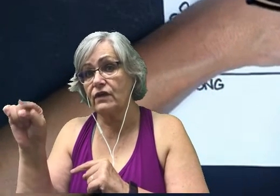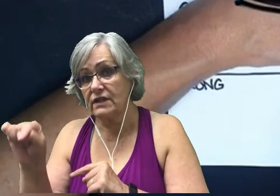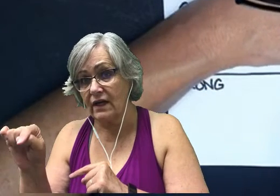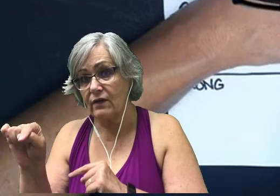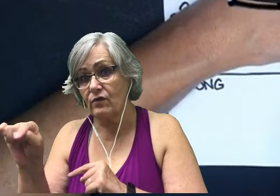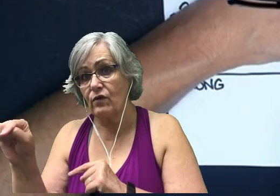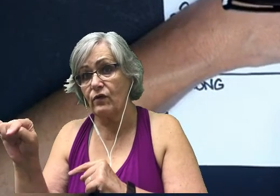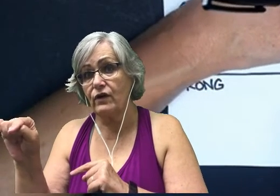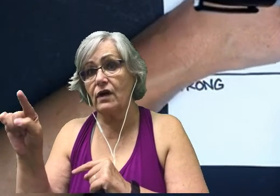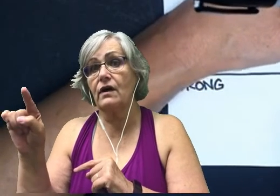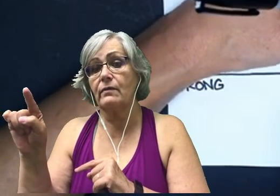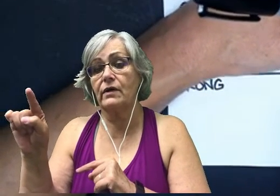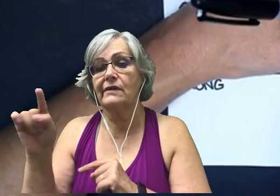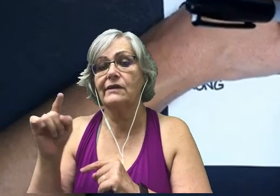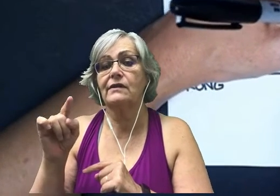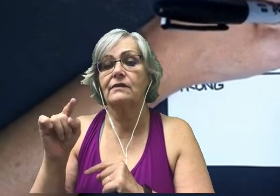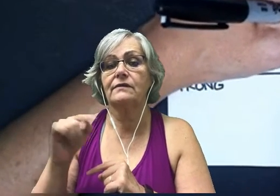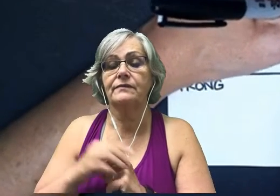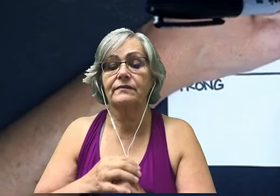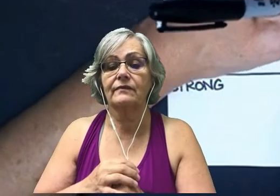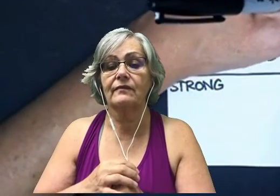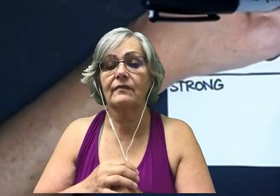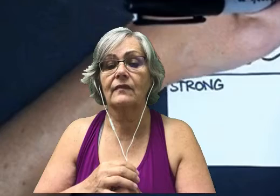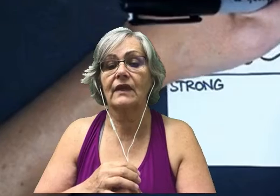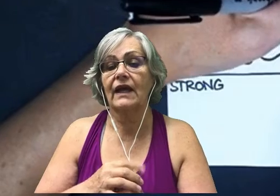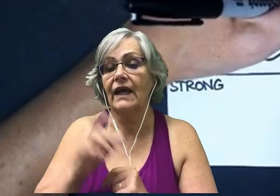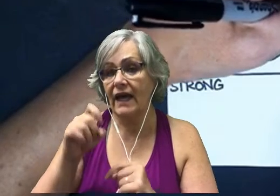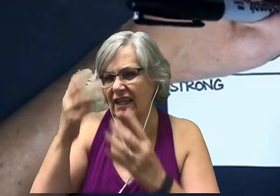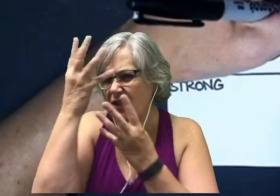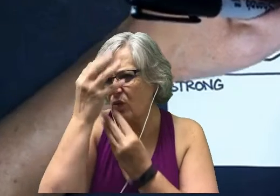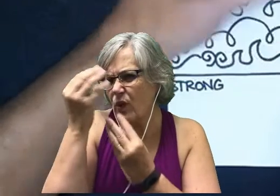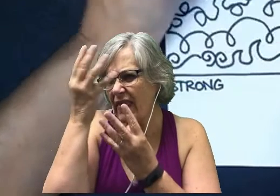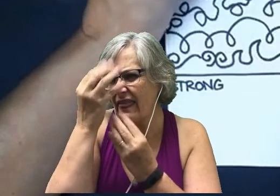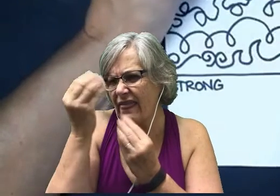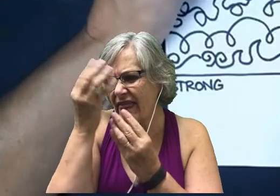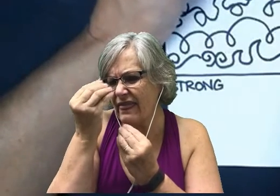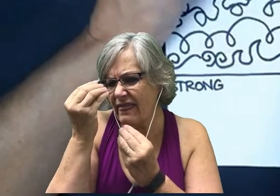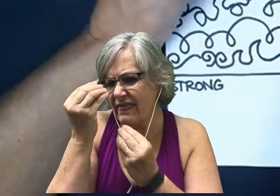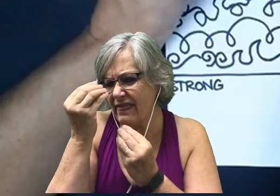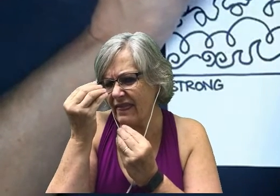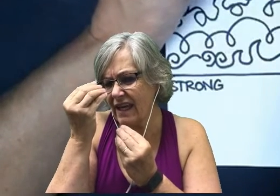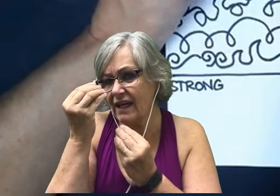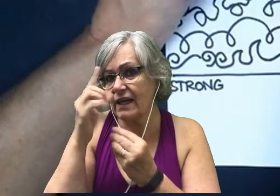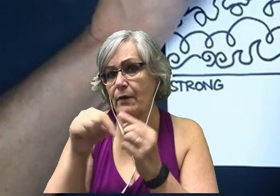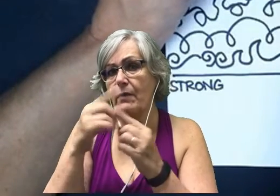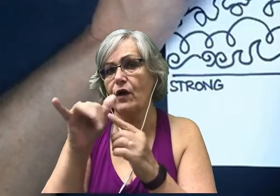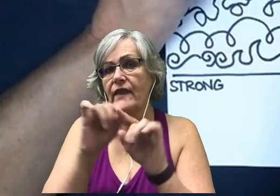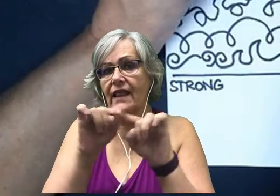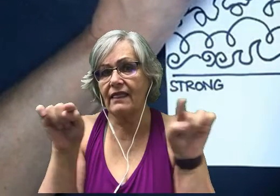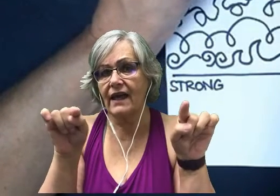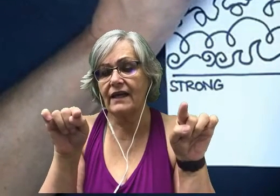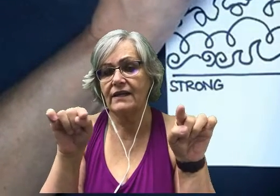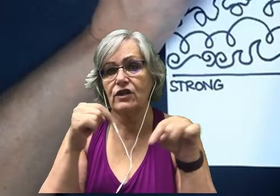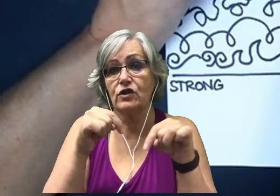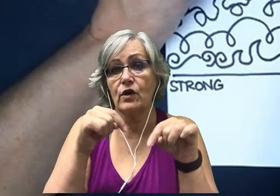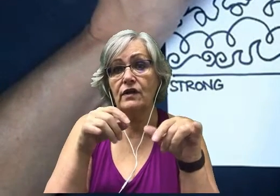down, over, up. Over, down, over, up. Over, down, over. So I'm being thoughtful and